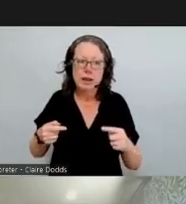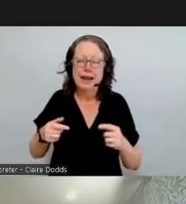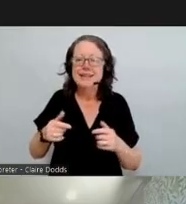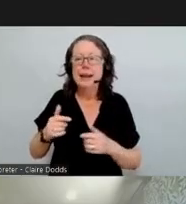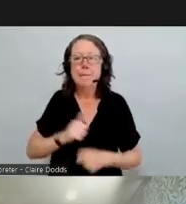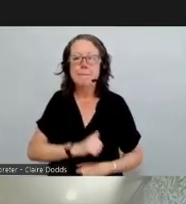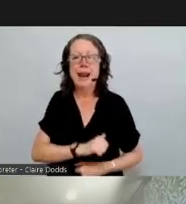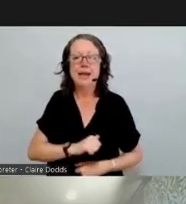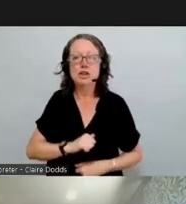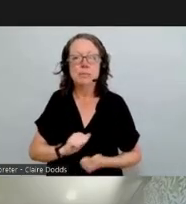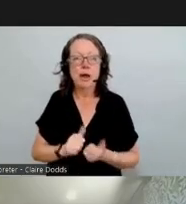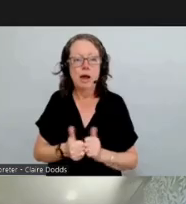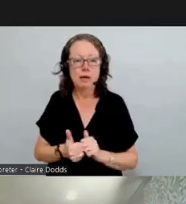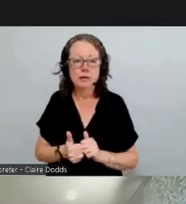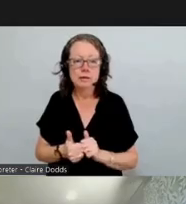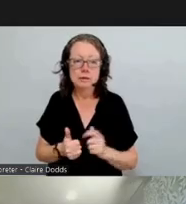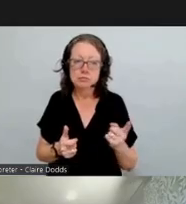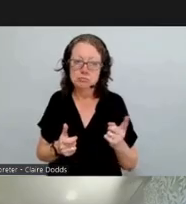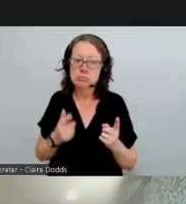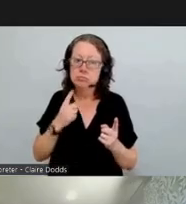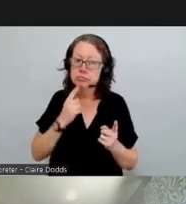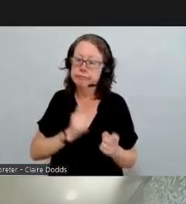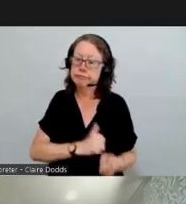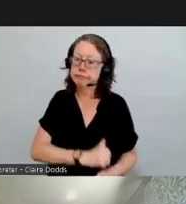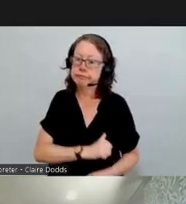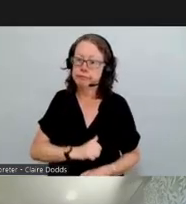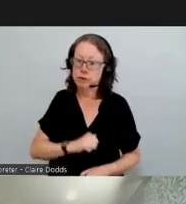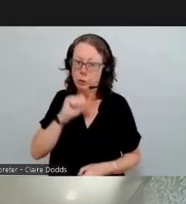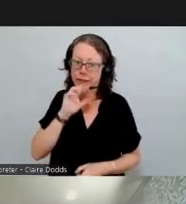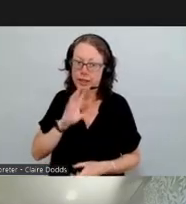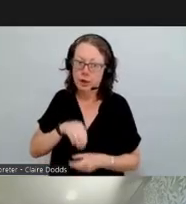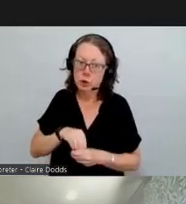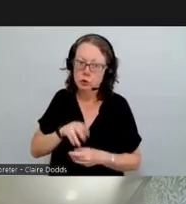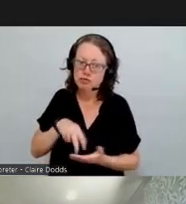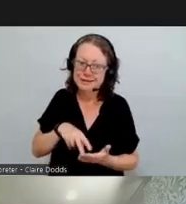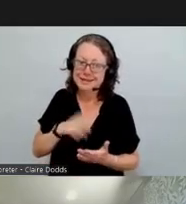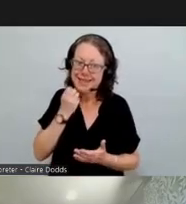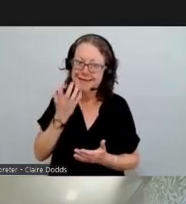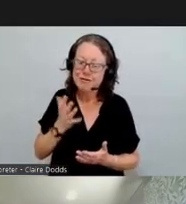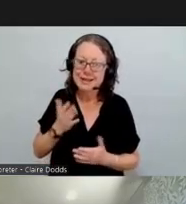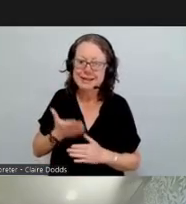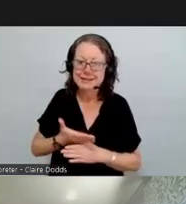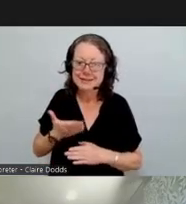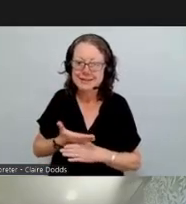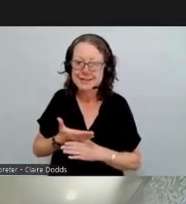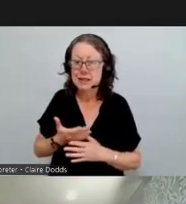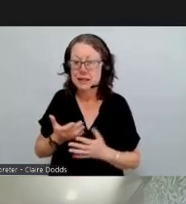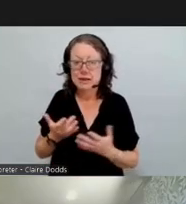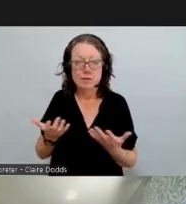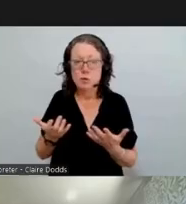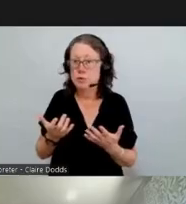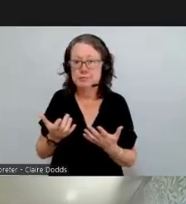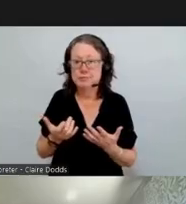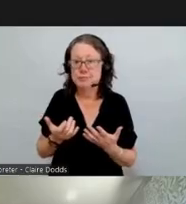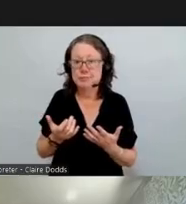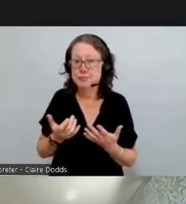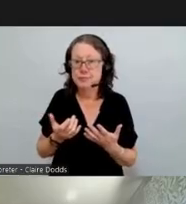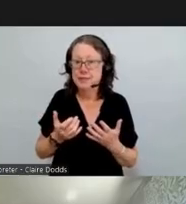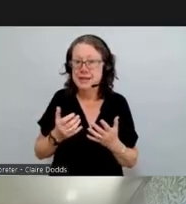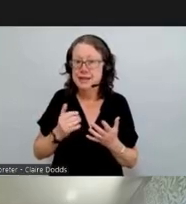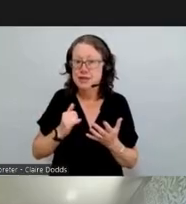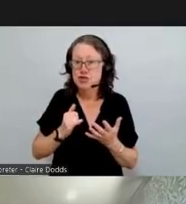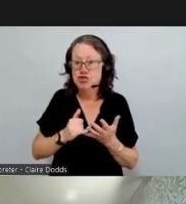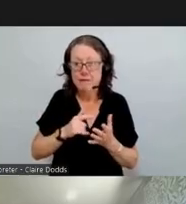activities. And that ranges from Stratford-upon-Avon Food Bank to Spitalfield City Farm. Organisations big and